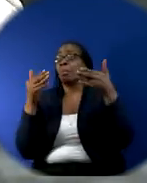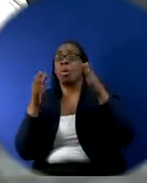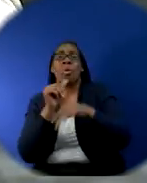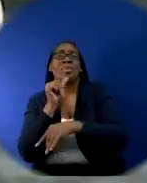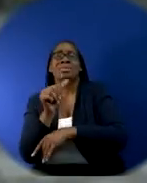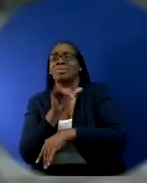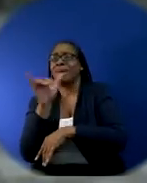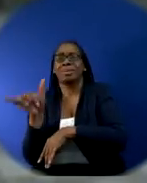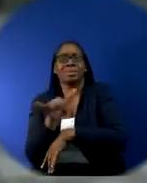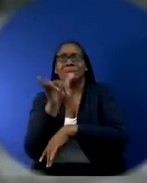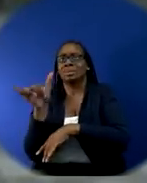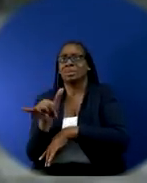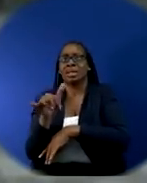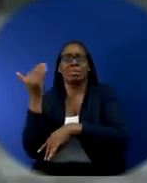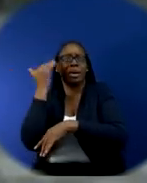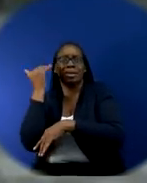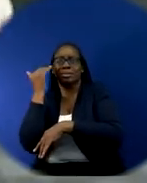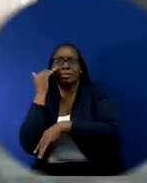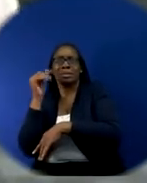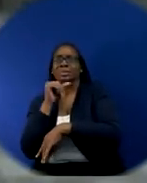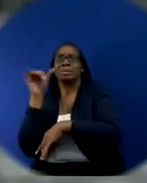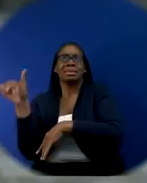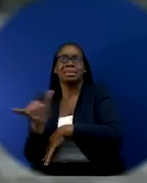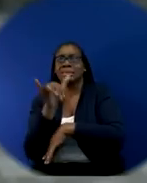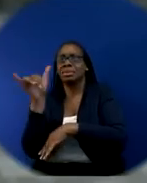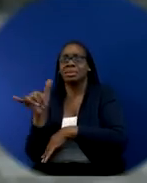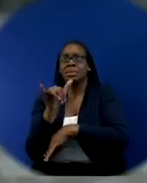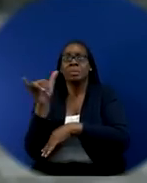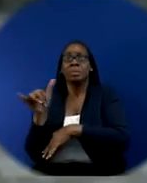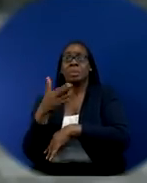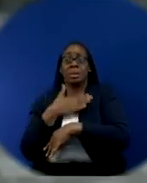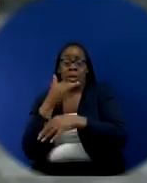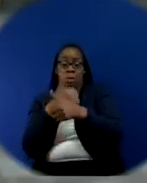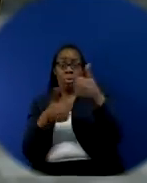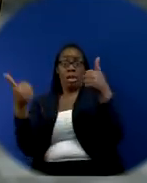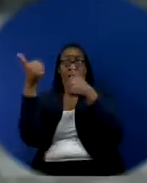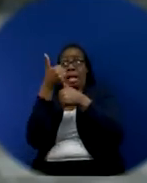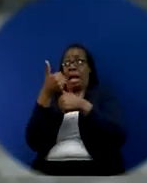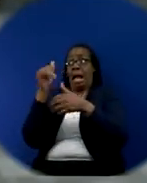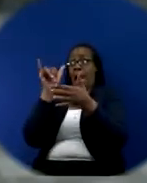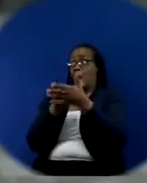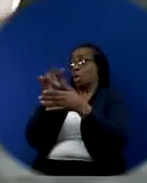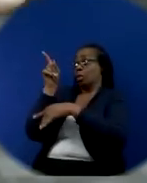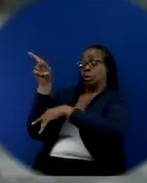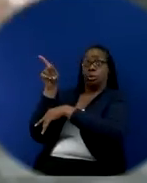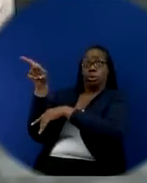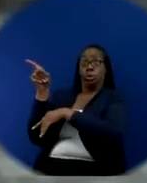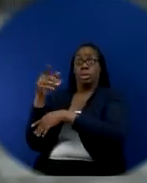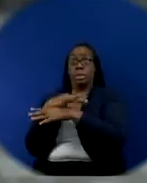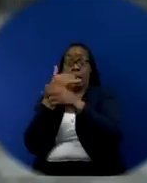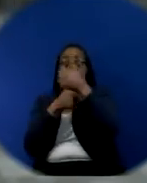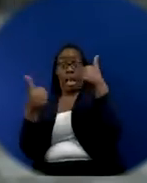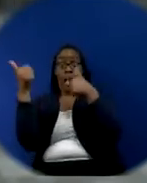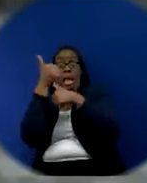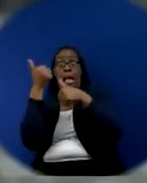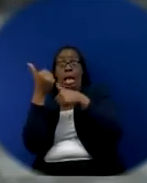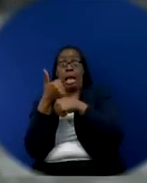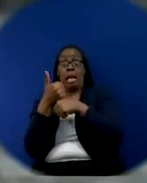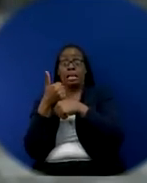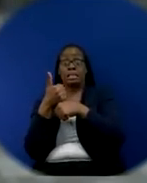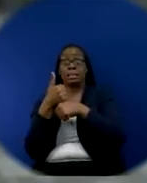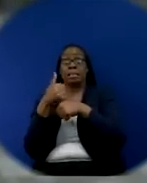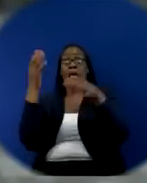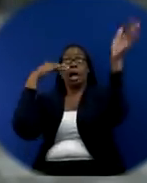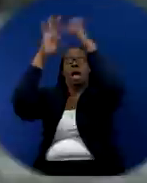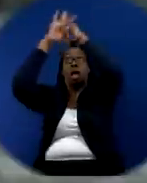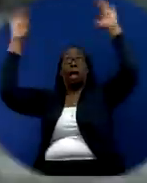ways. My thoughts are not your thoughts. My ways are higher than your thoughts, and my ways and thoughts are higher than yours. As far as the heaven